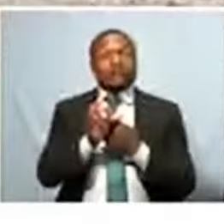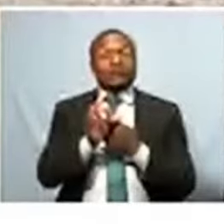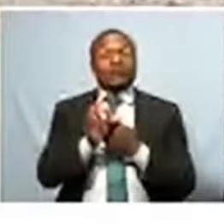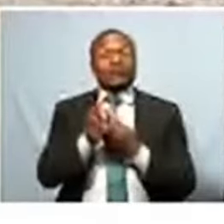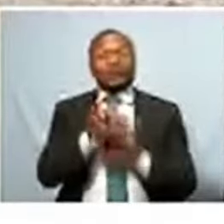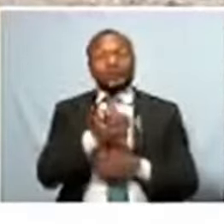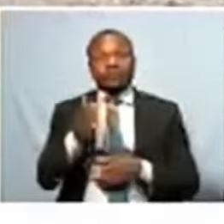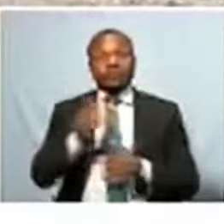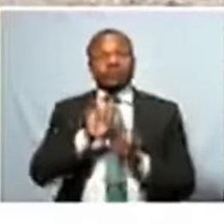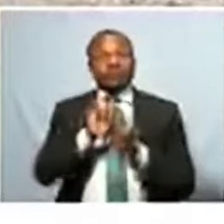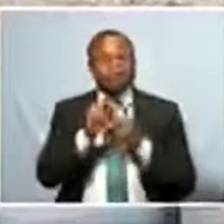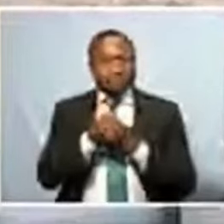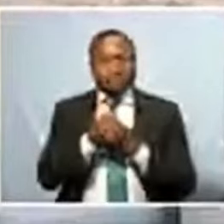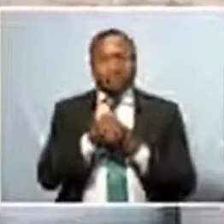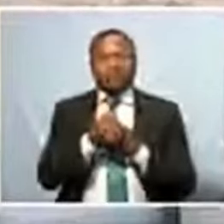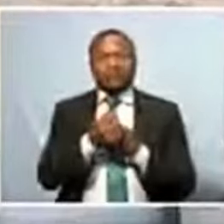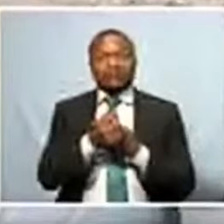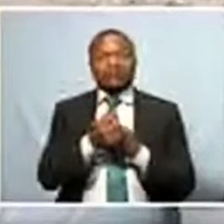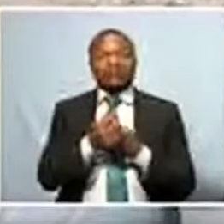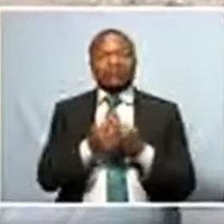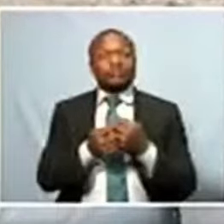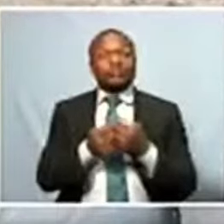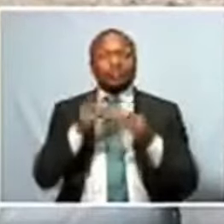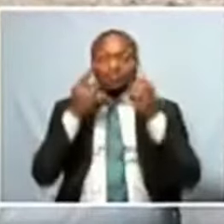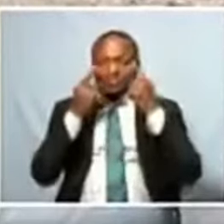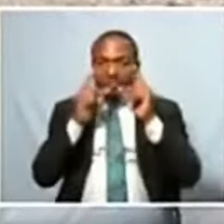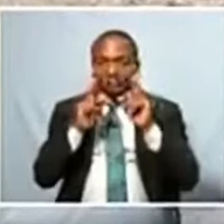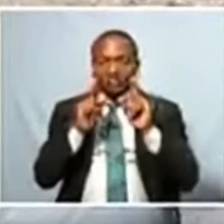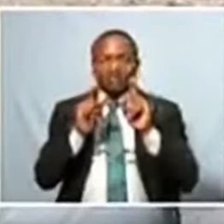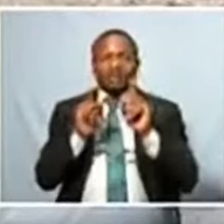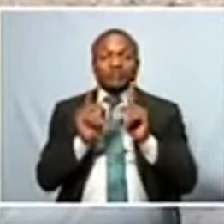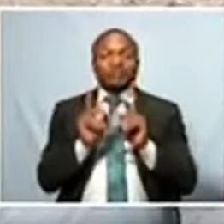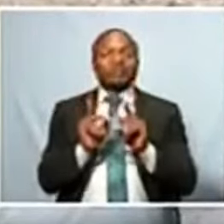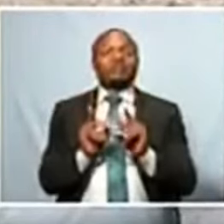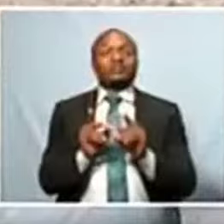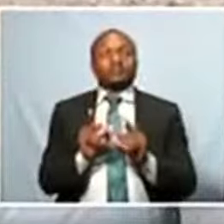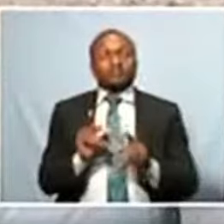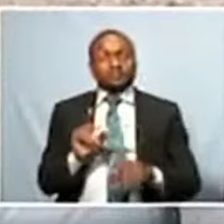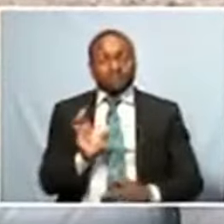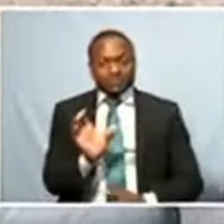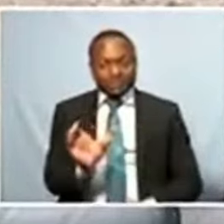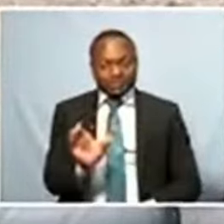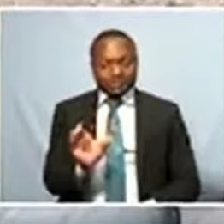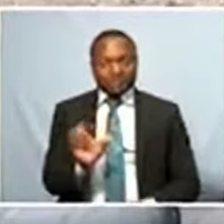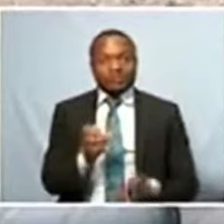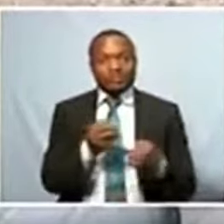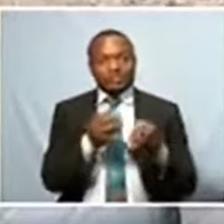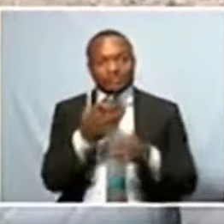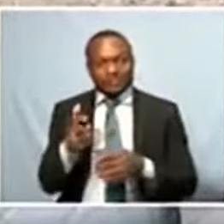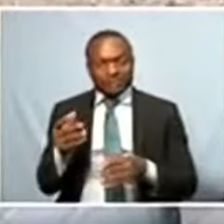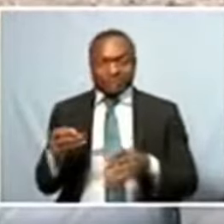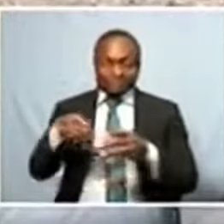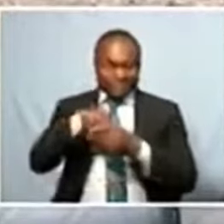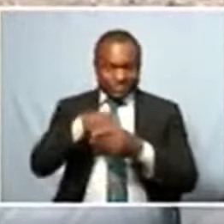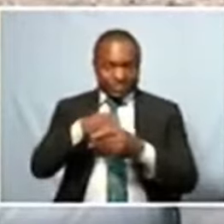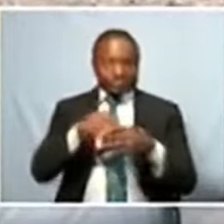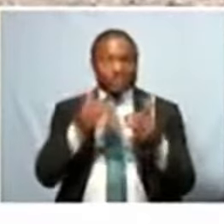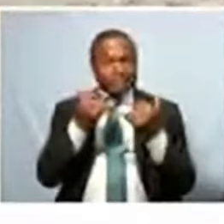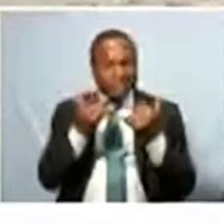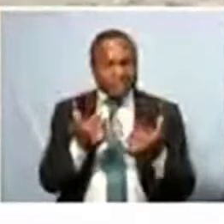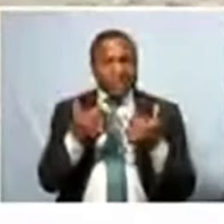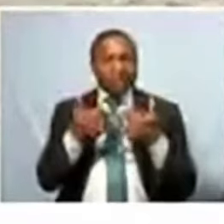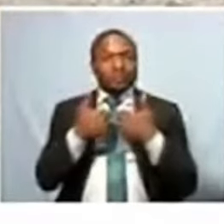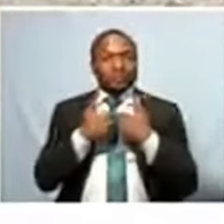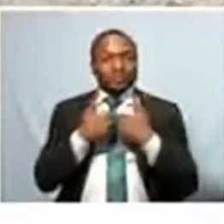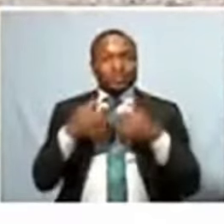public institutions, and many other factors come in. Madam Speaker, currently we have